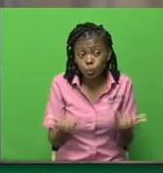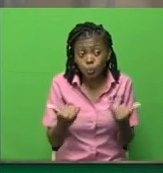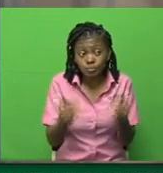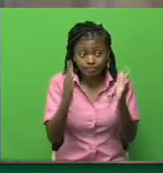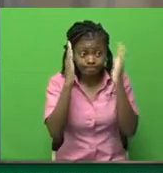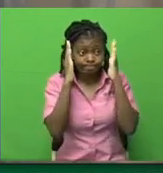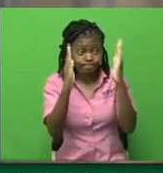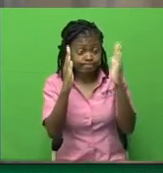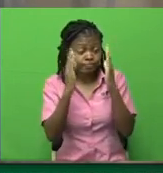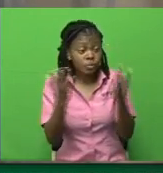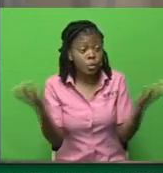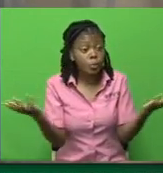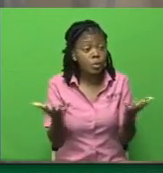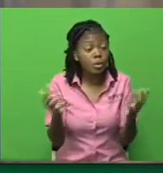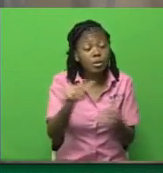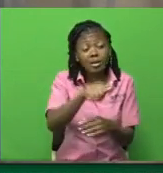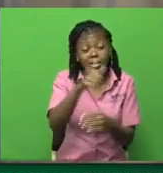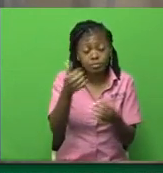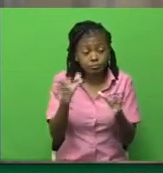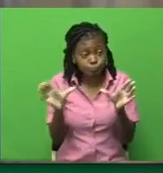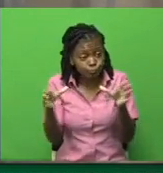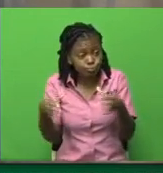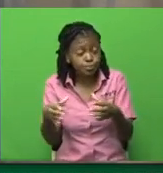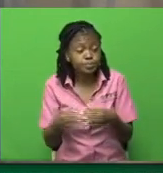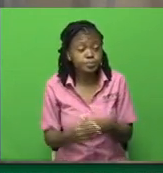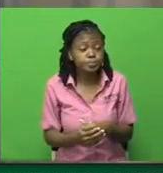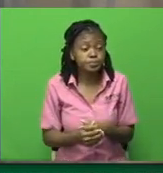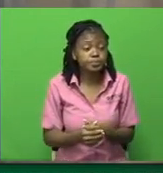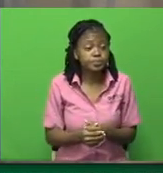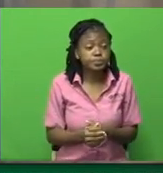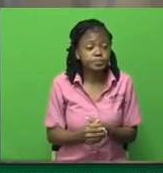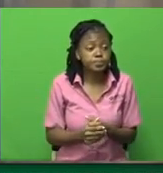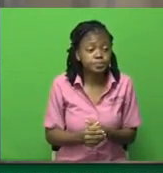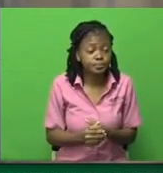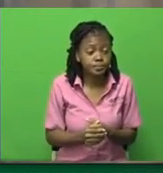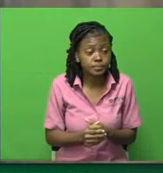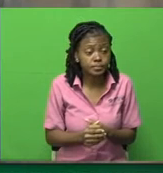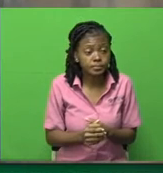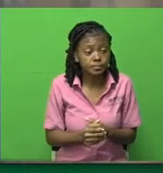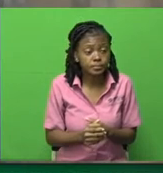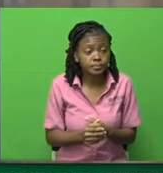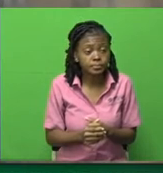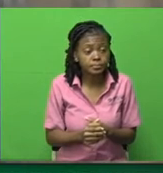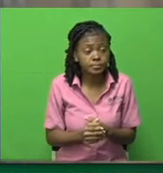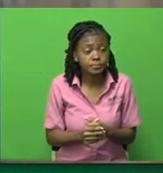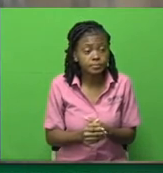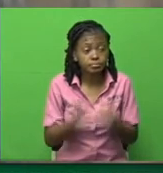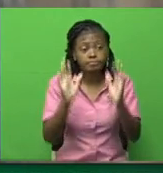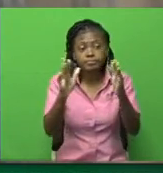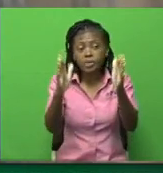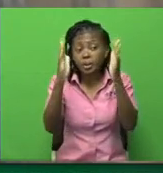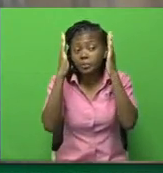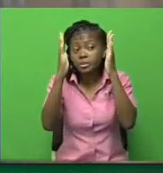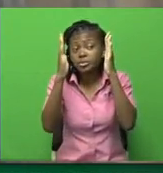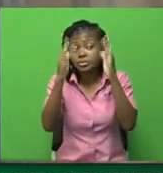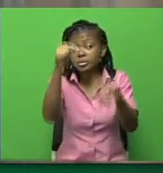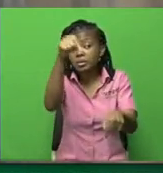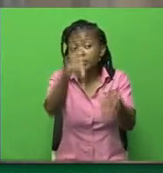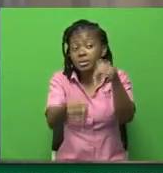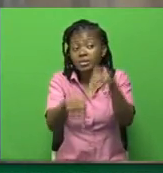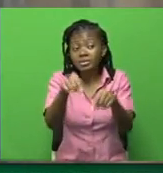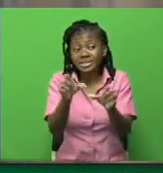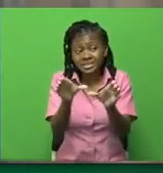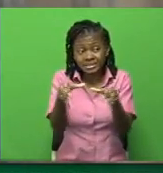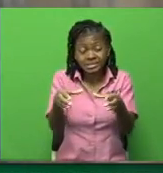to some of the sectoral areas as I say my colleagues will develop more on those areas I turn to the energy sector Minnesota was